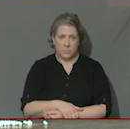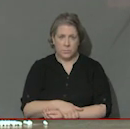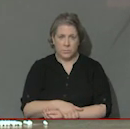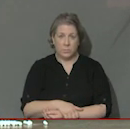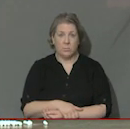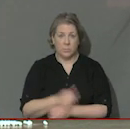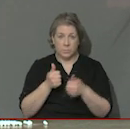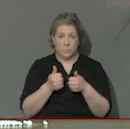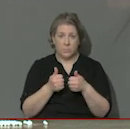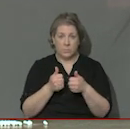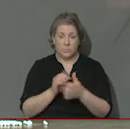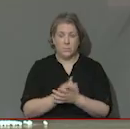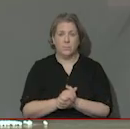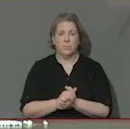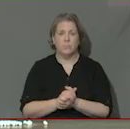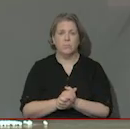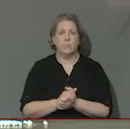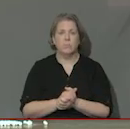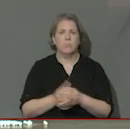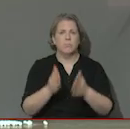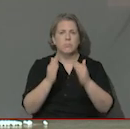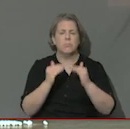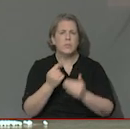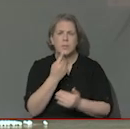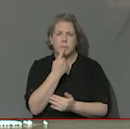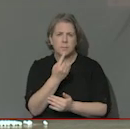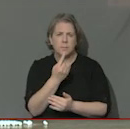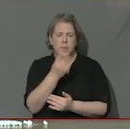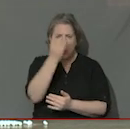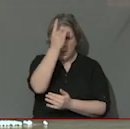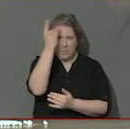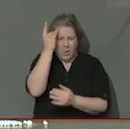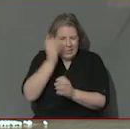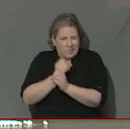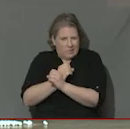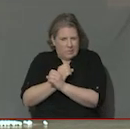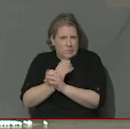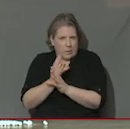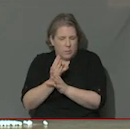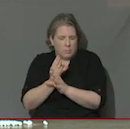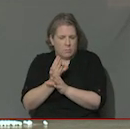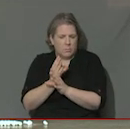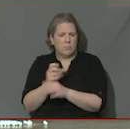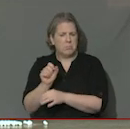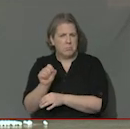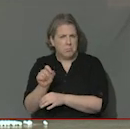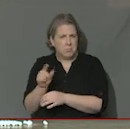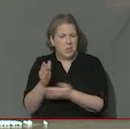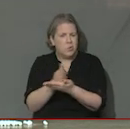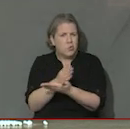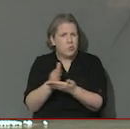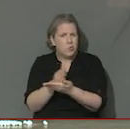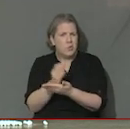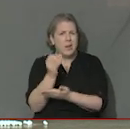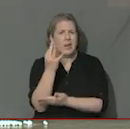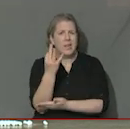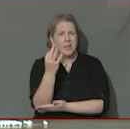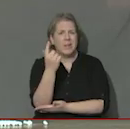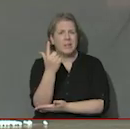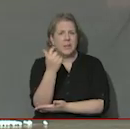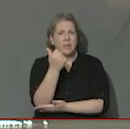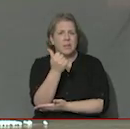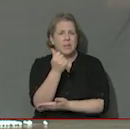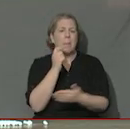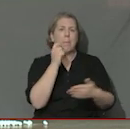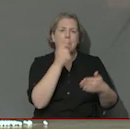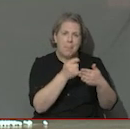All right. Now, what do they say? They say on the 1st of March, 360 shares were repurchased.